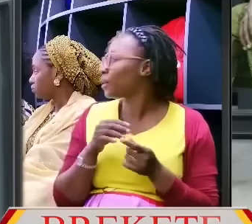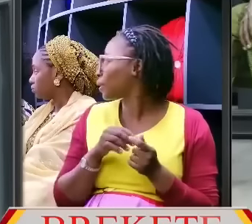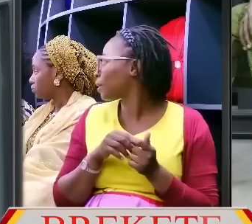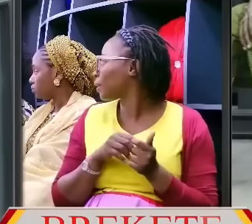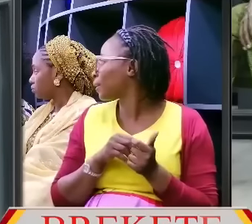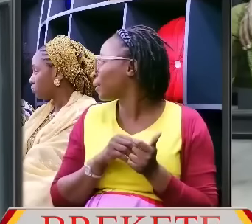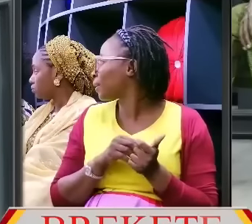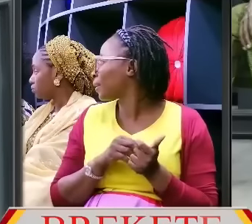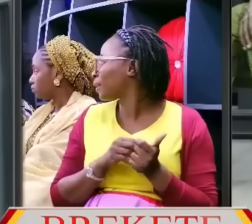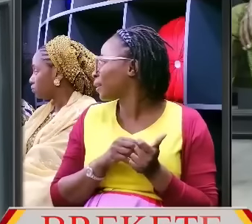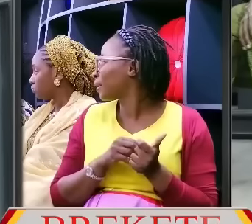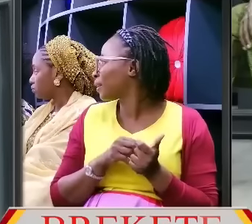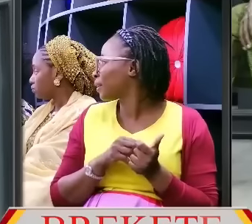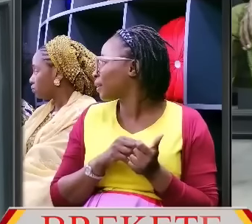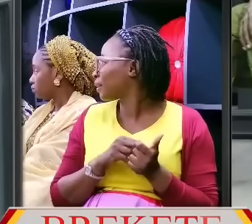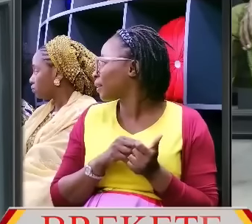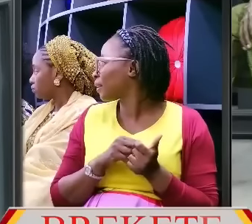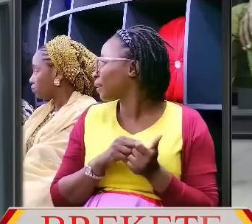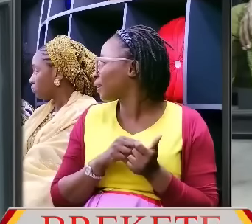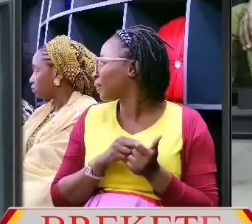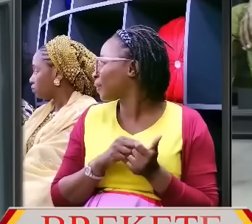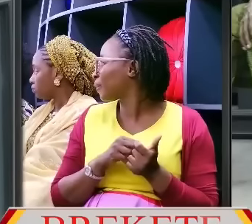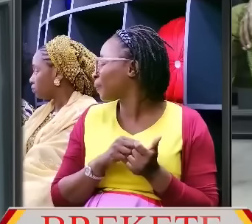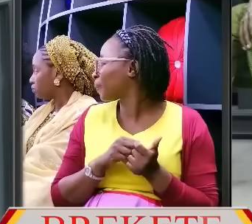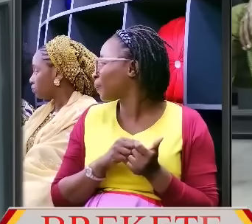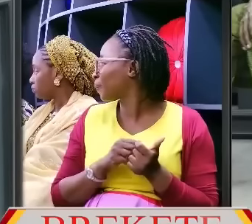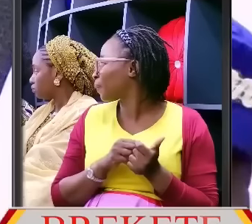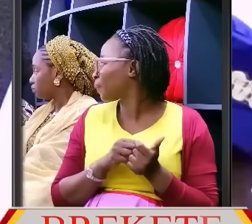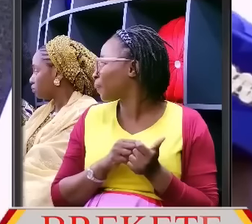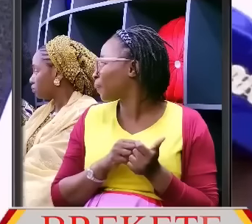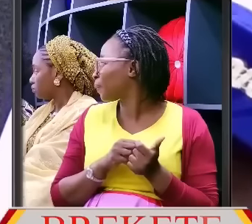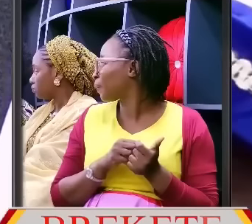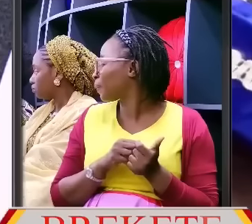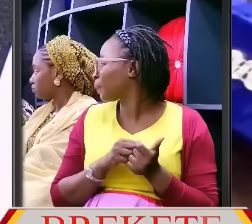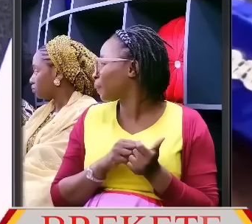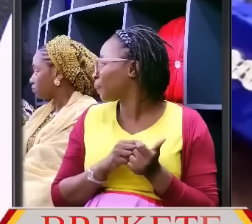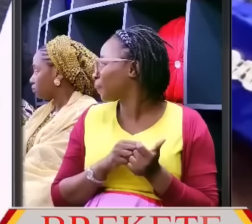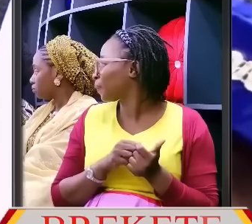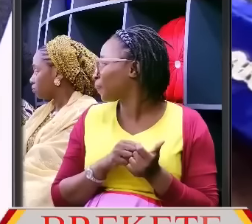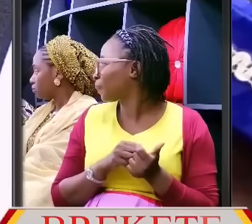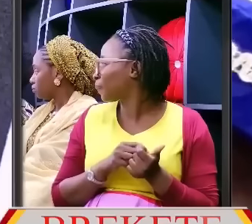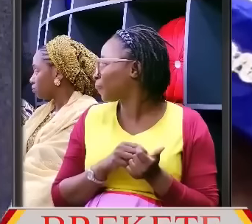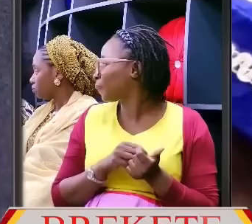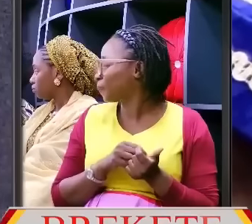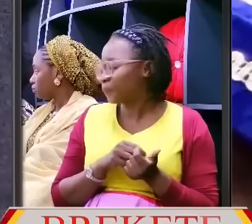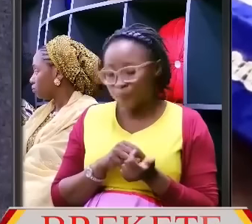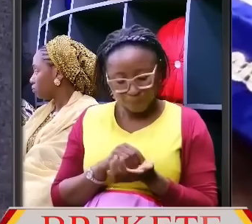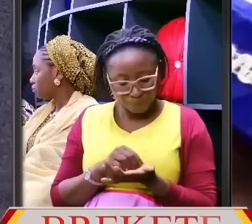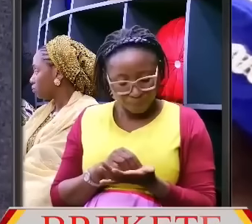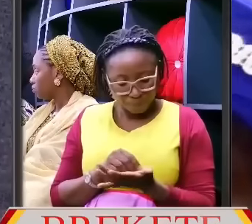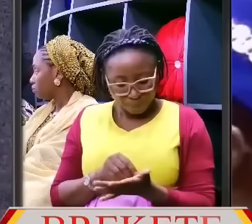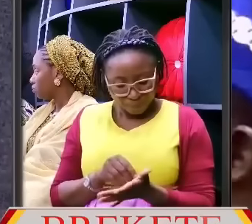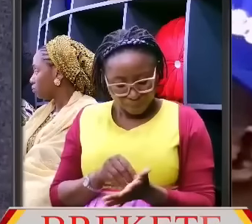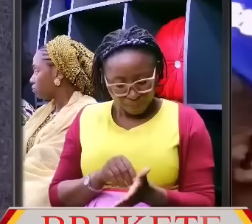No, what I want. You want to sit down, I believe you want to stand. Stand.